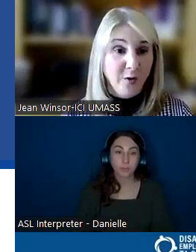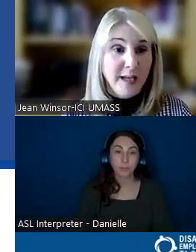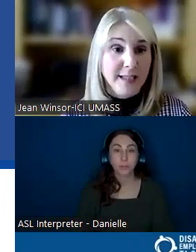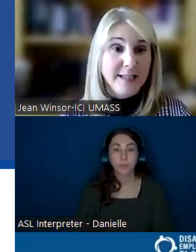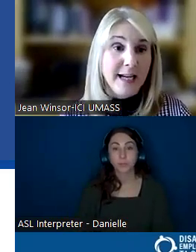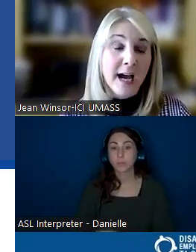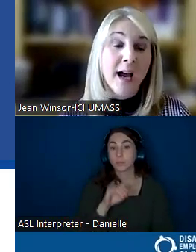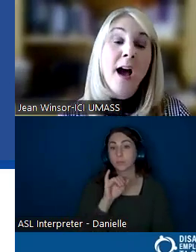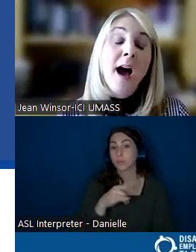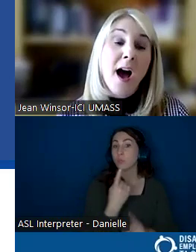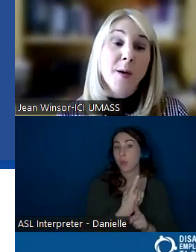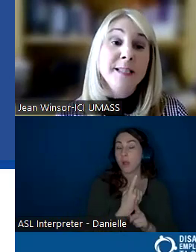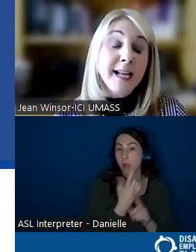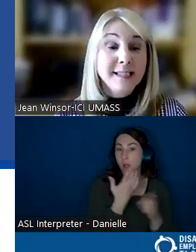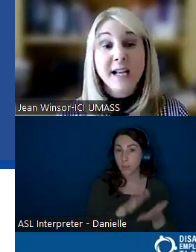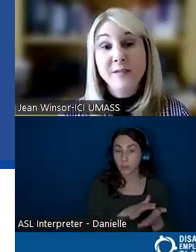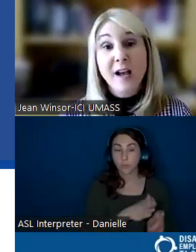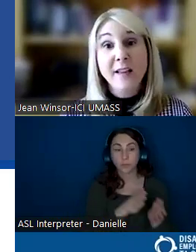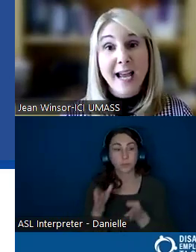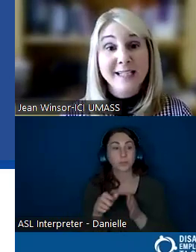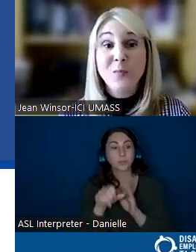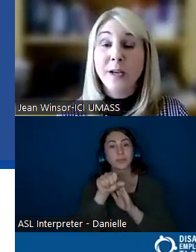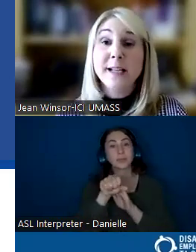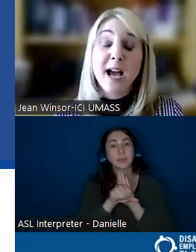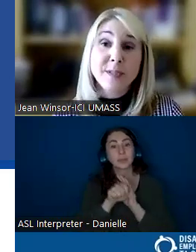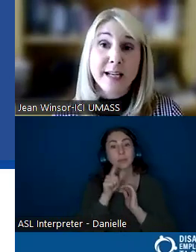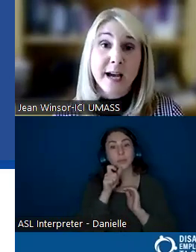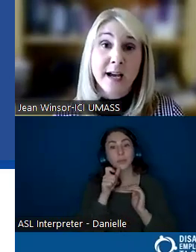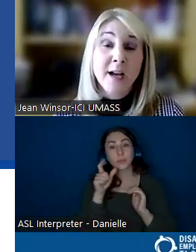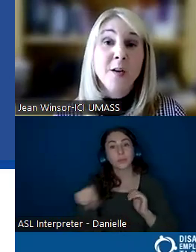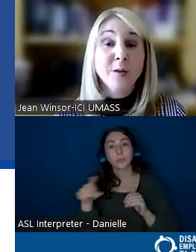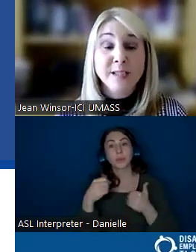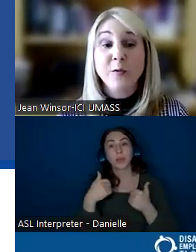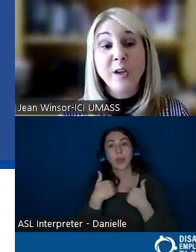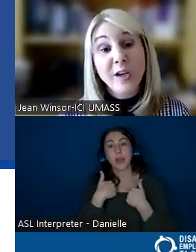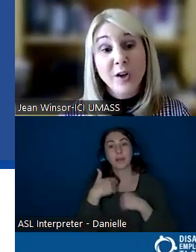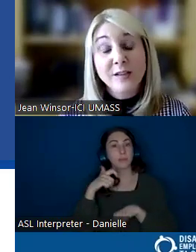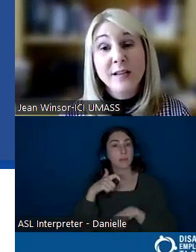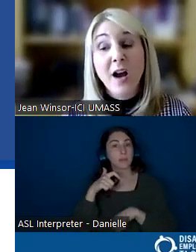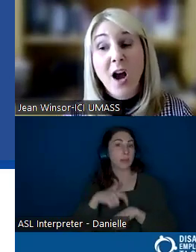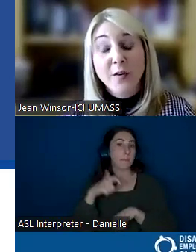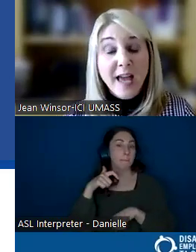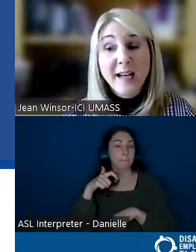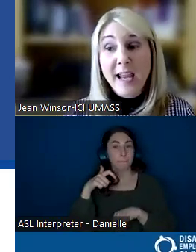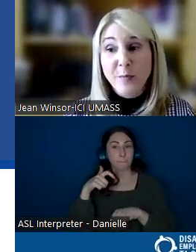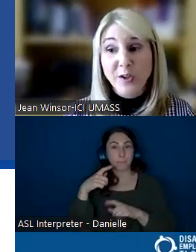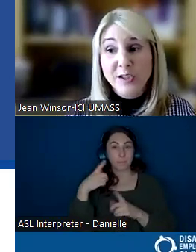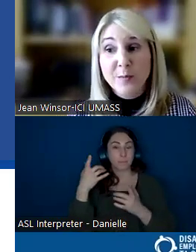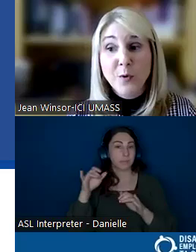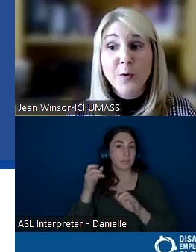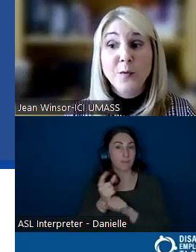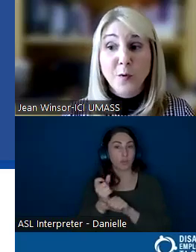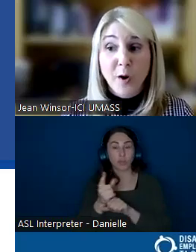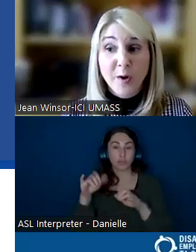way of looking at the data. States that have collected point in time data for several years are then able